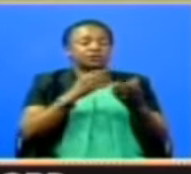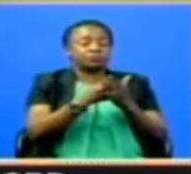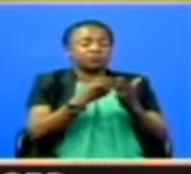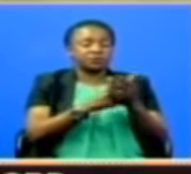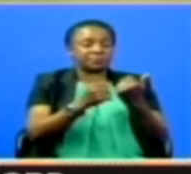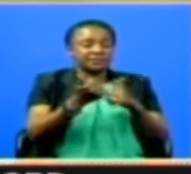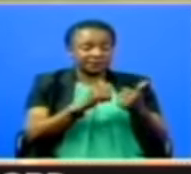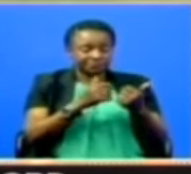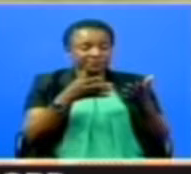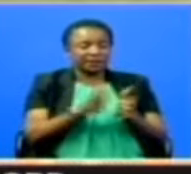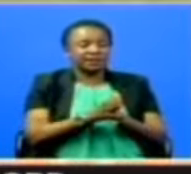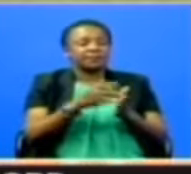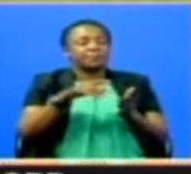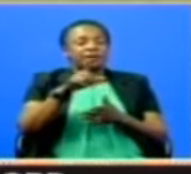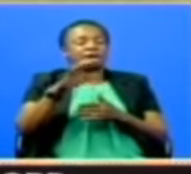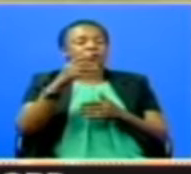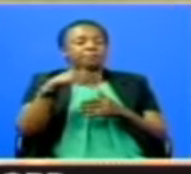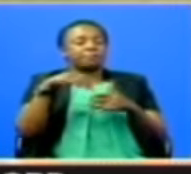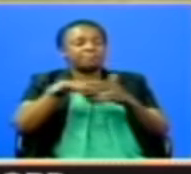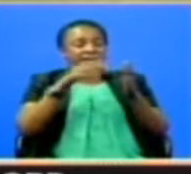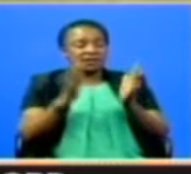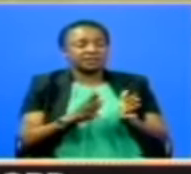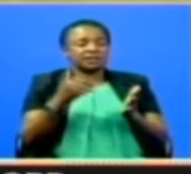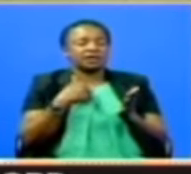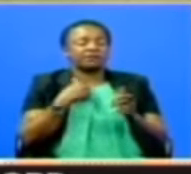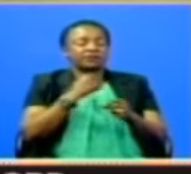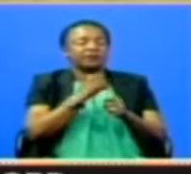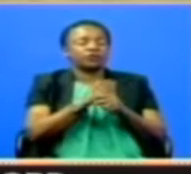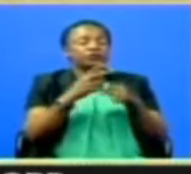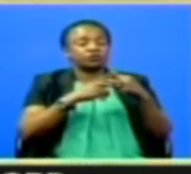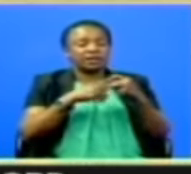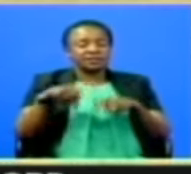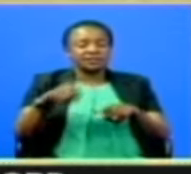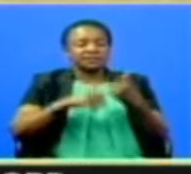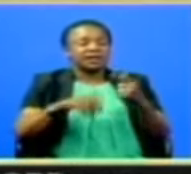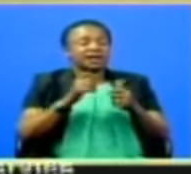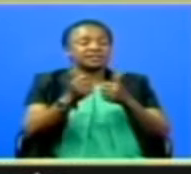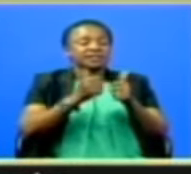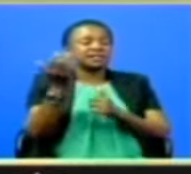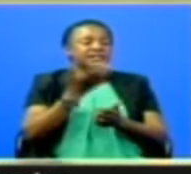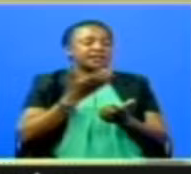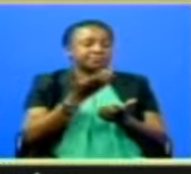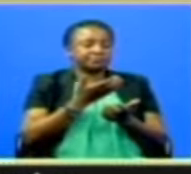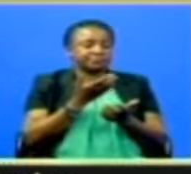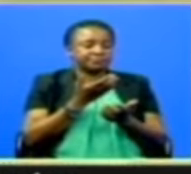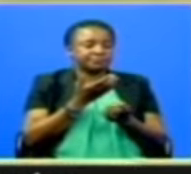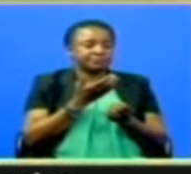expose the KPL players. The return match has been slated for July this year at Kasarani Stadium.